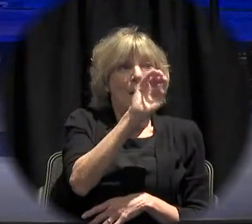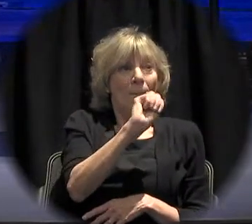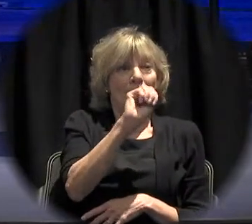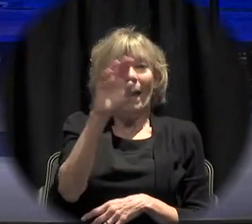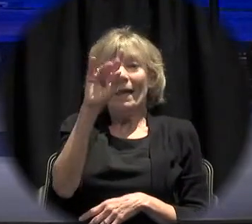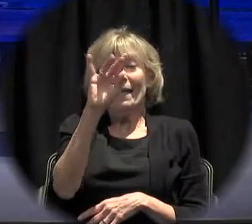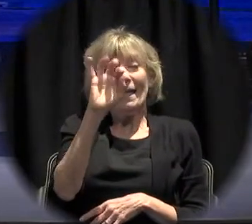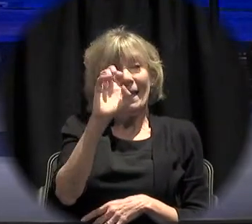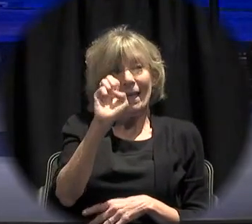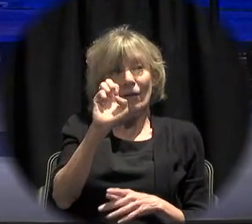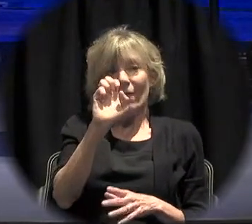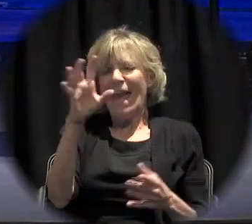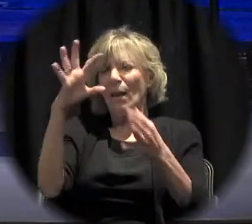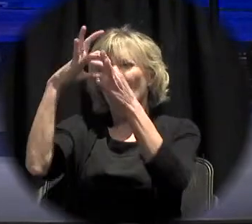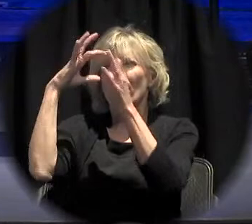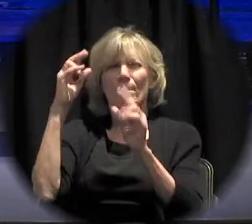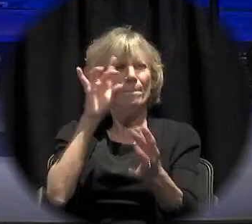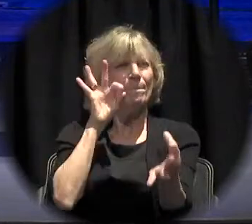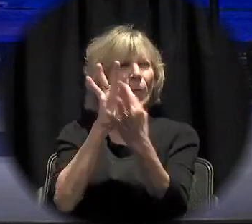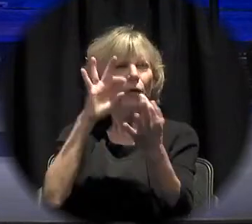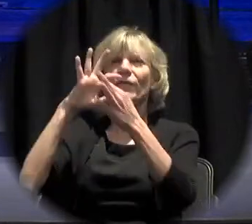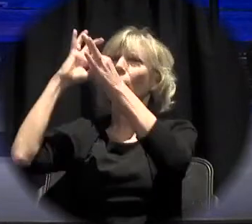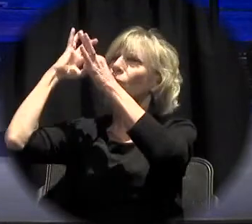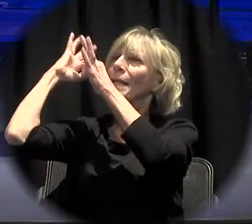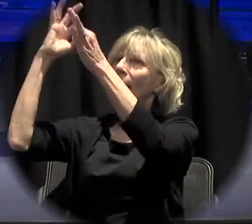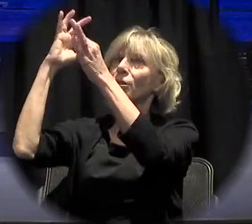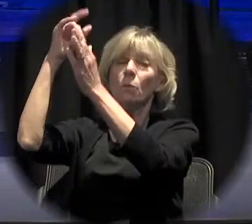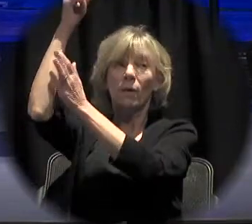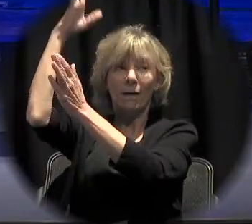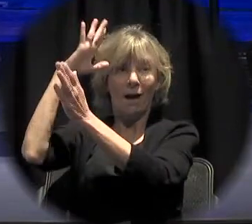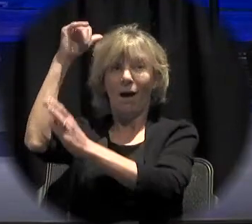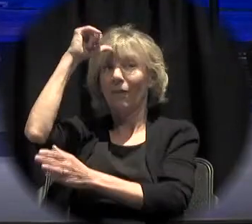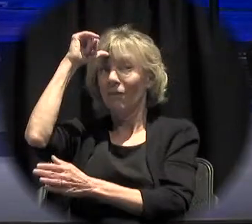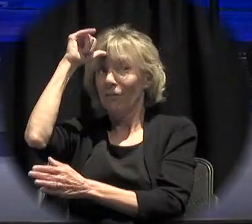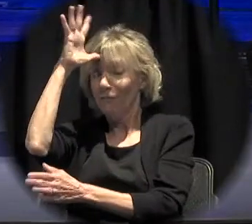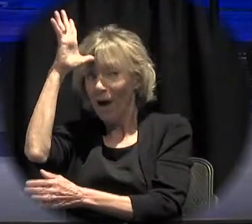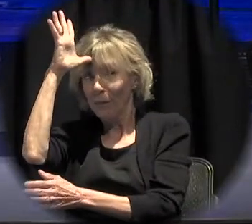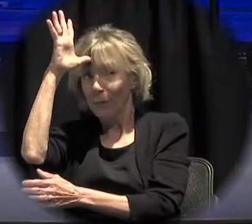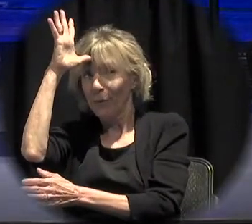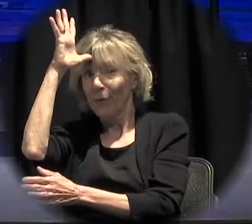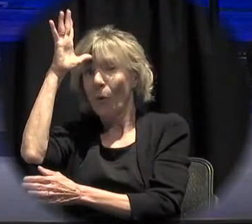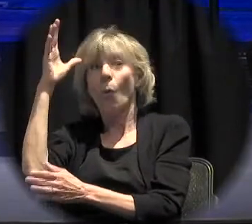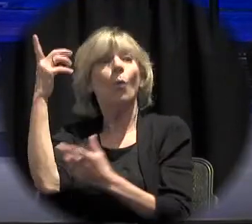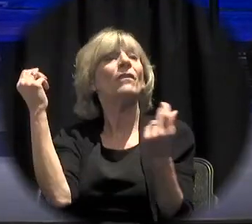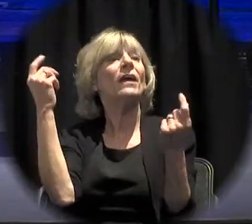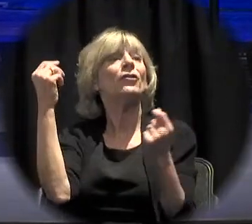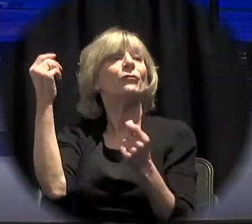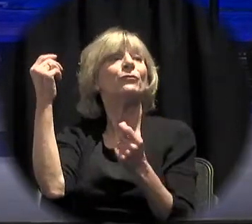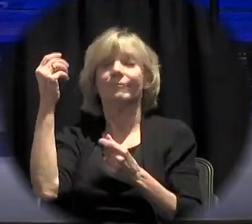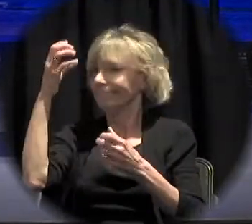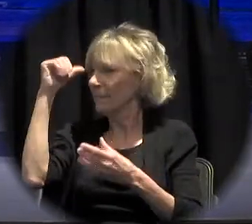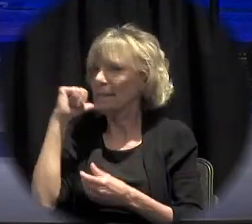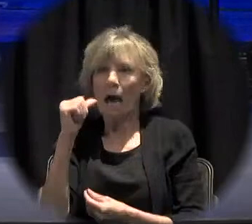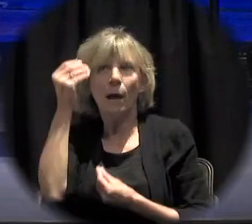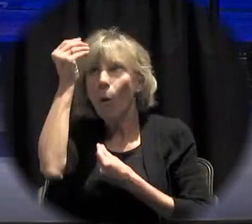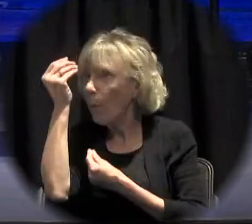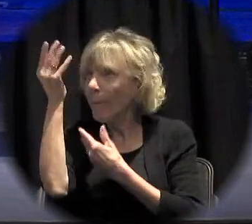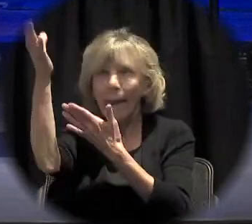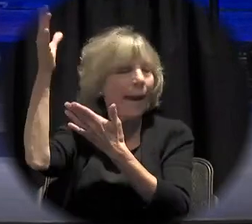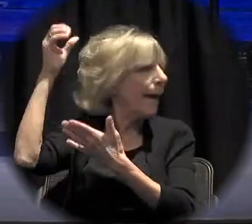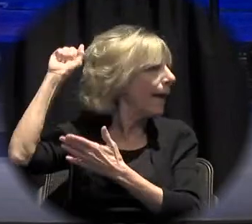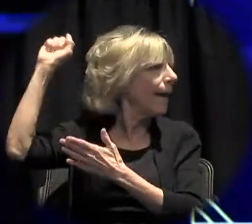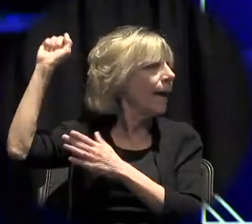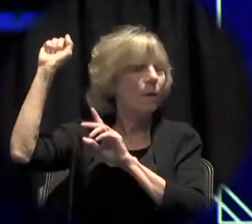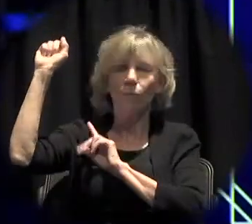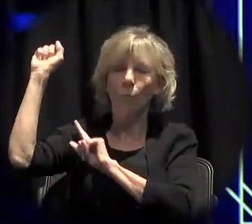Father disobeyed God and walked away from him. And so we need to recognize that this is